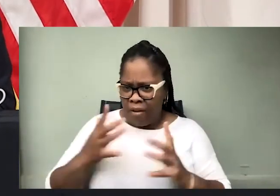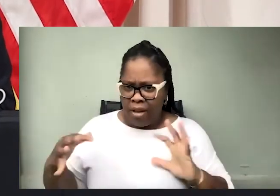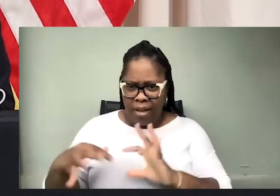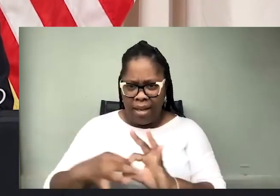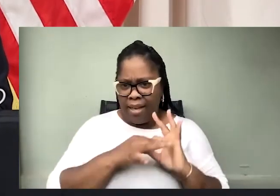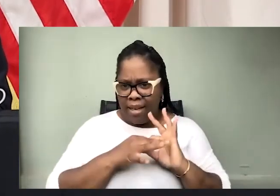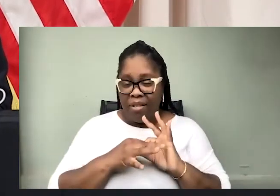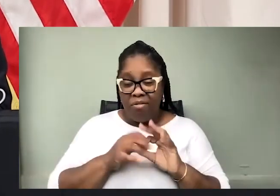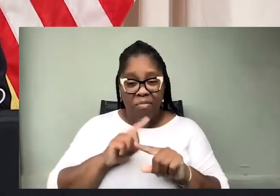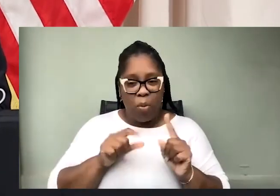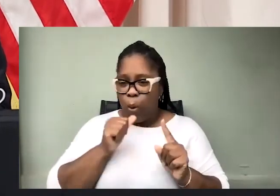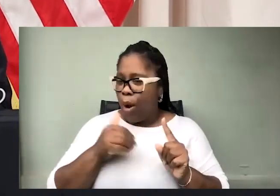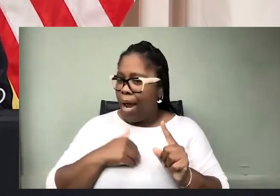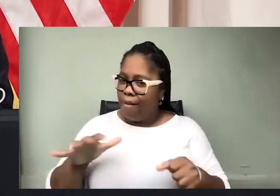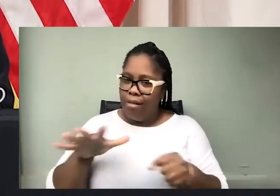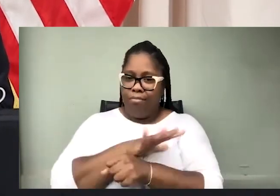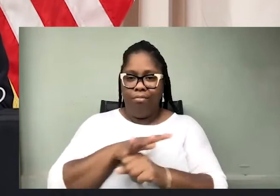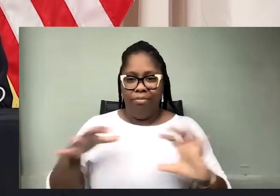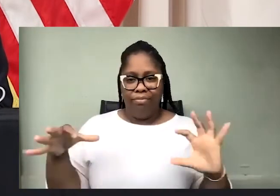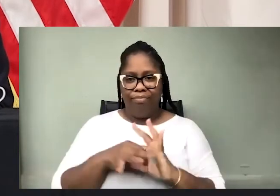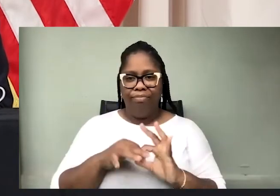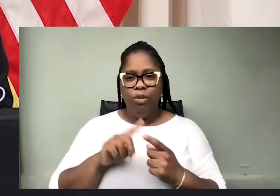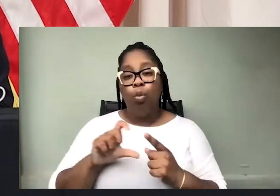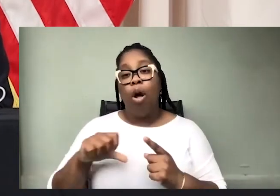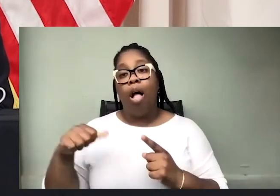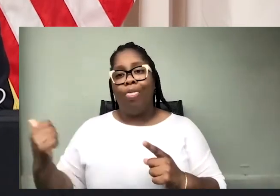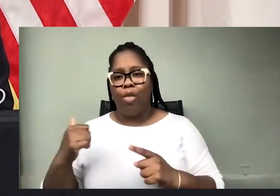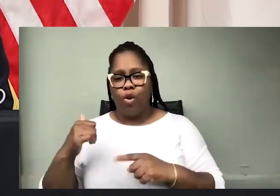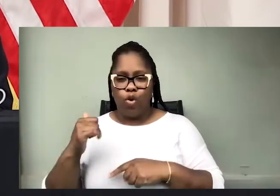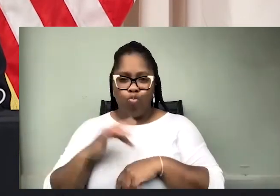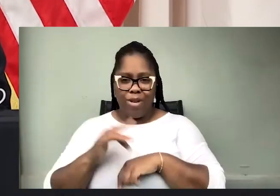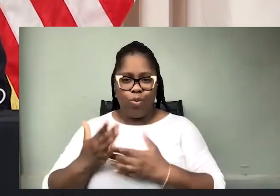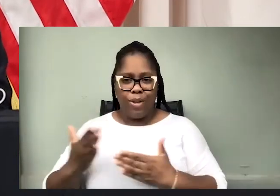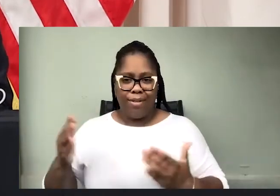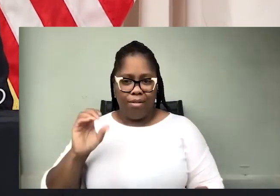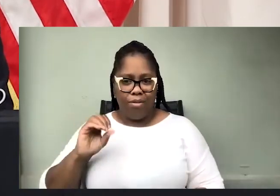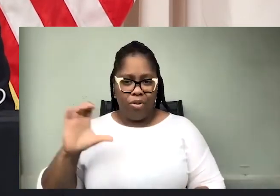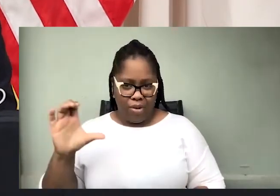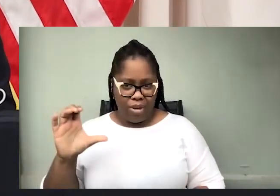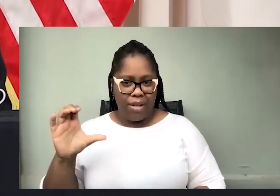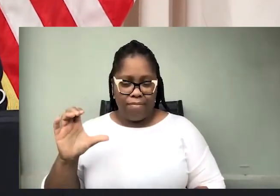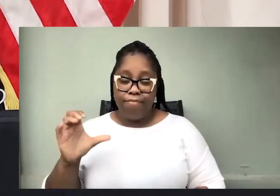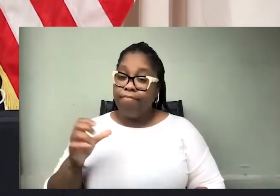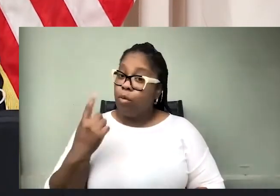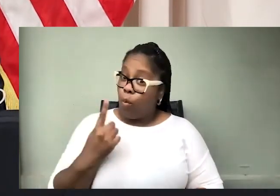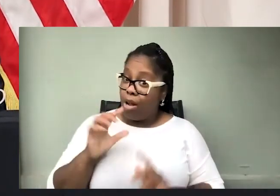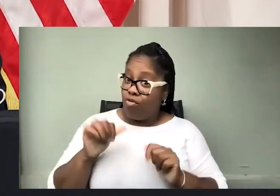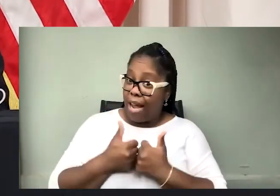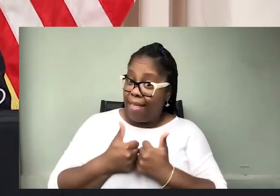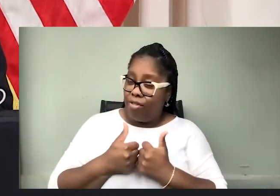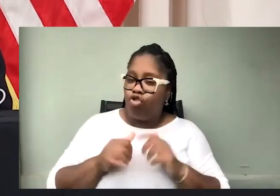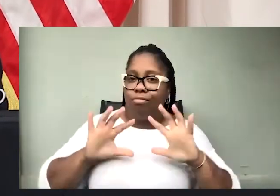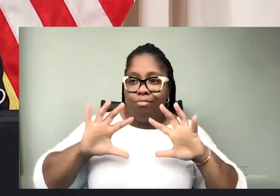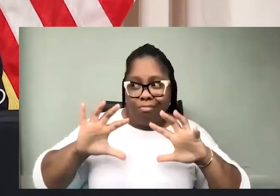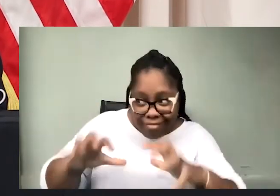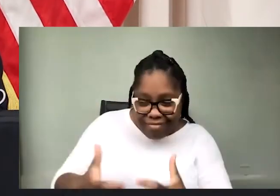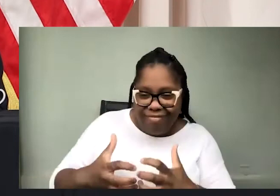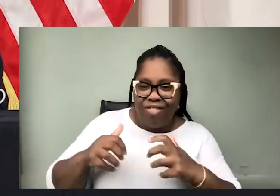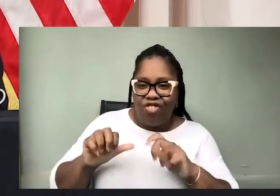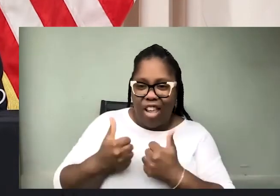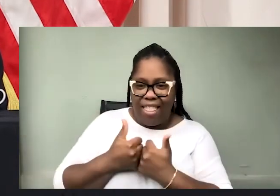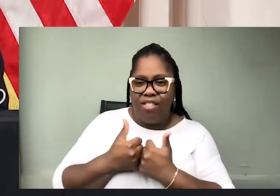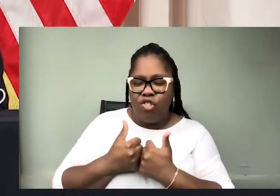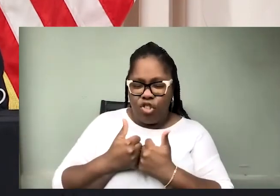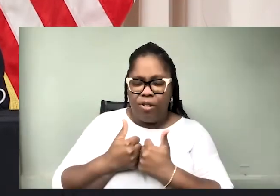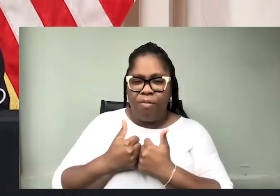don't have complete connectivity to all the other resources in Orange County. And so one of our challenges, our collective challenge, is